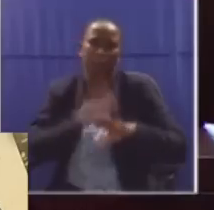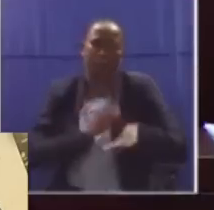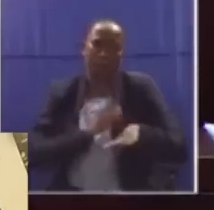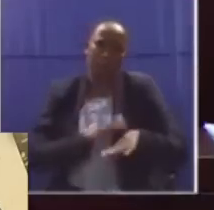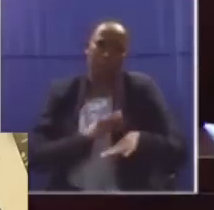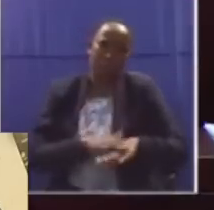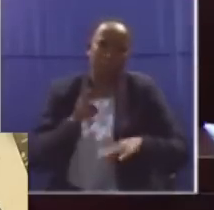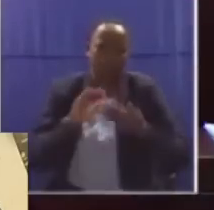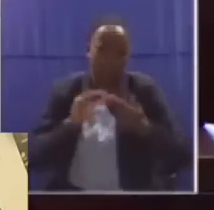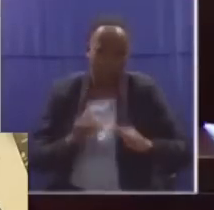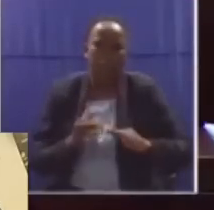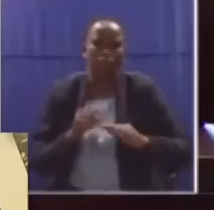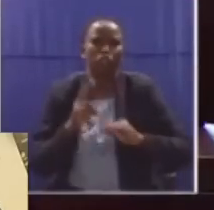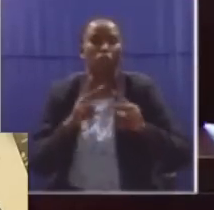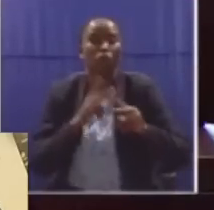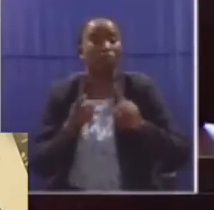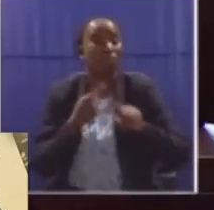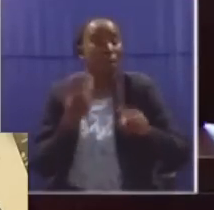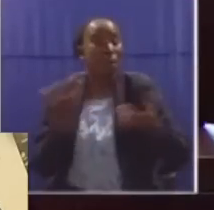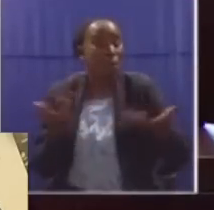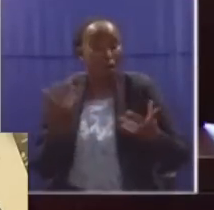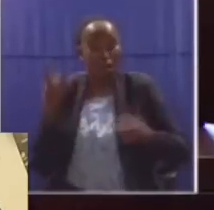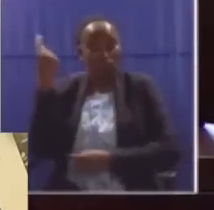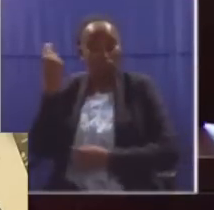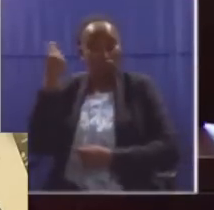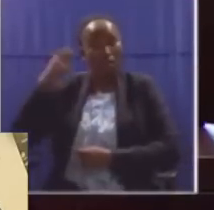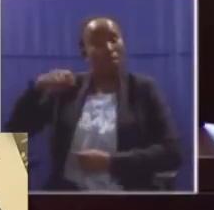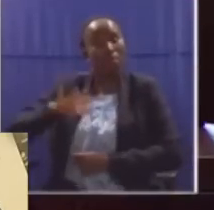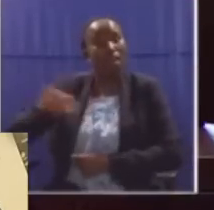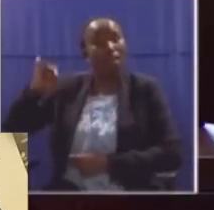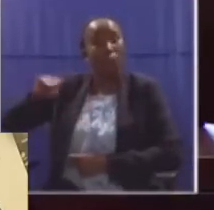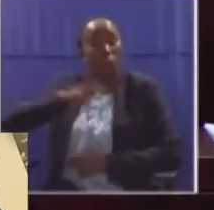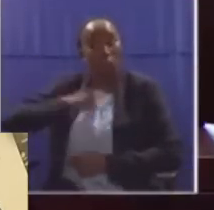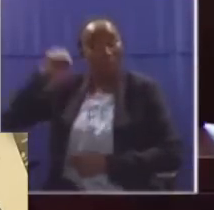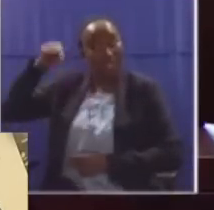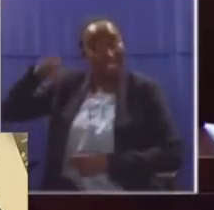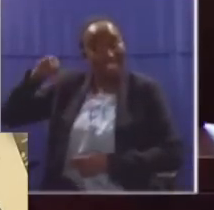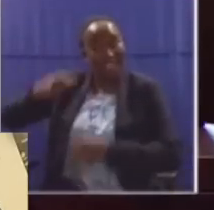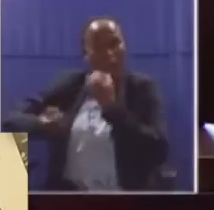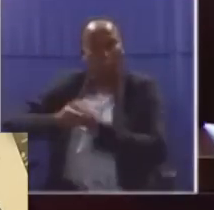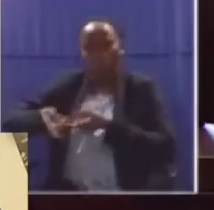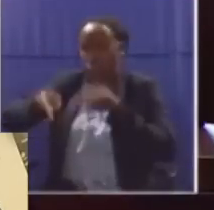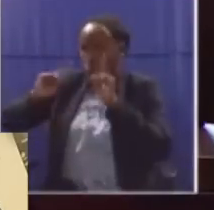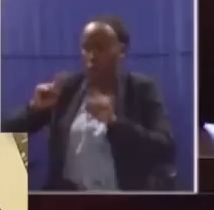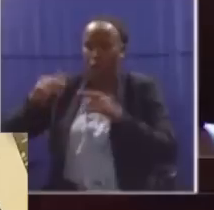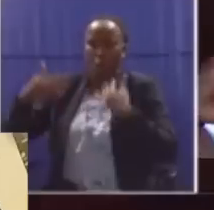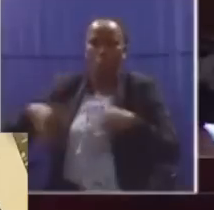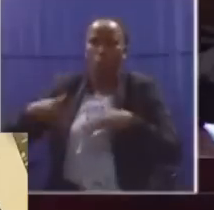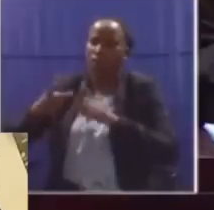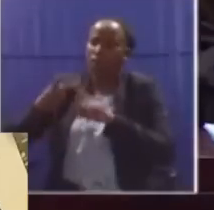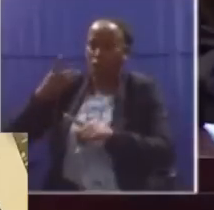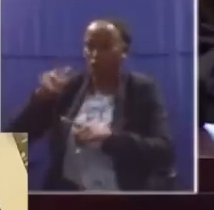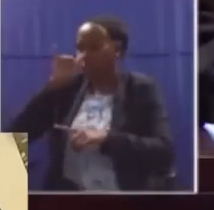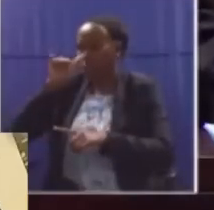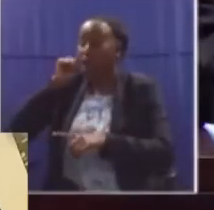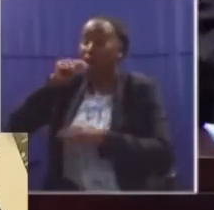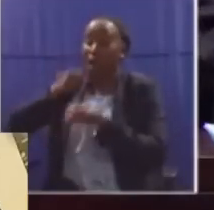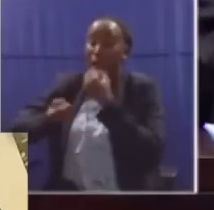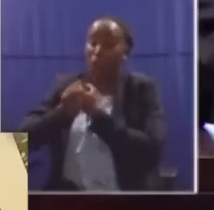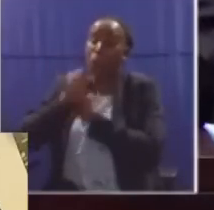communities, particularly in rural communities, which are under siege from violent criminals against the failure of the SAPS rural safety